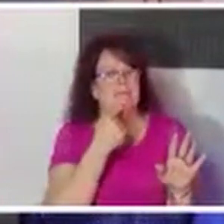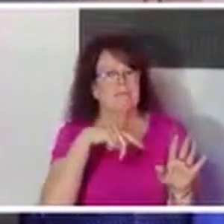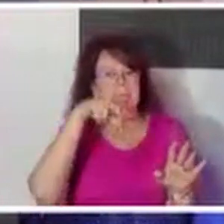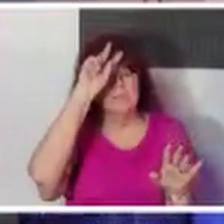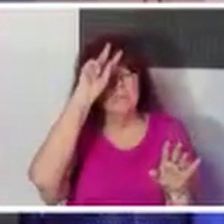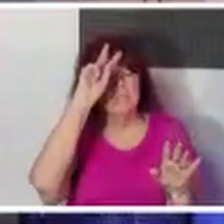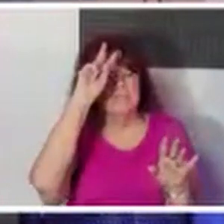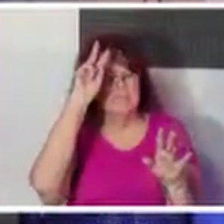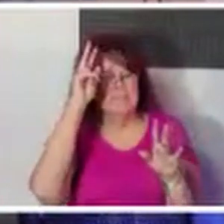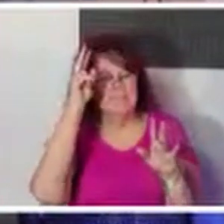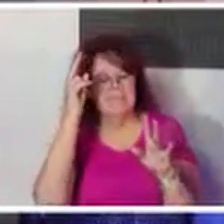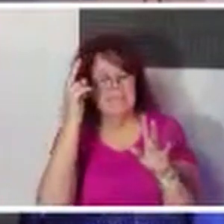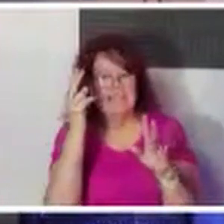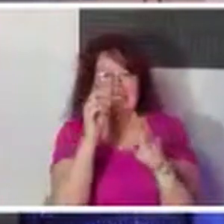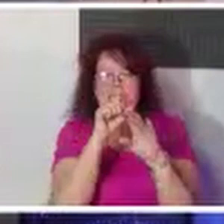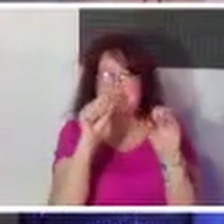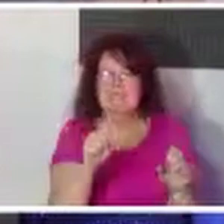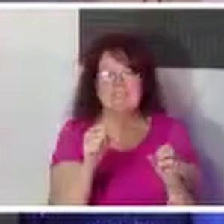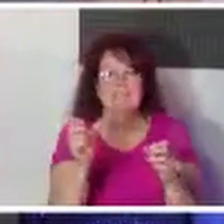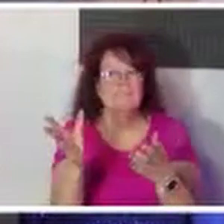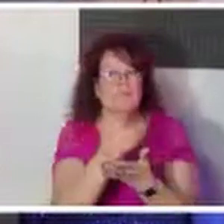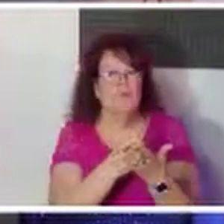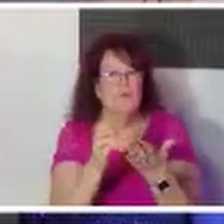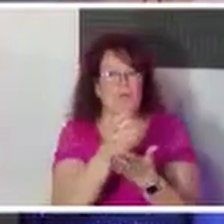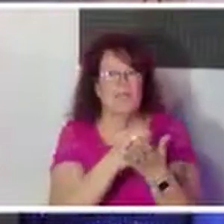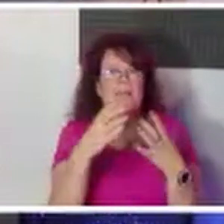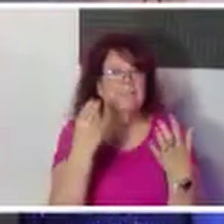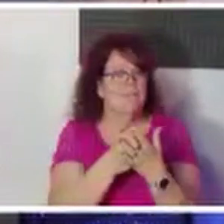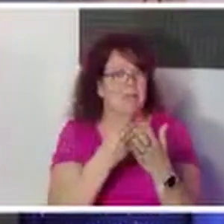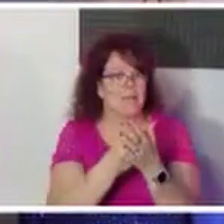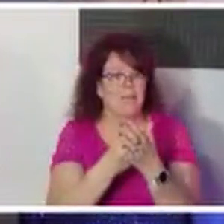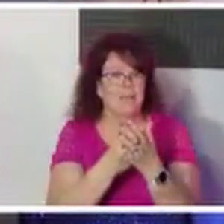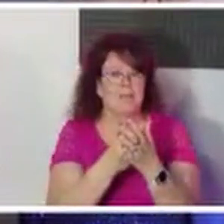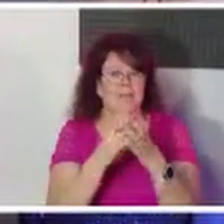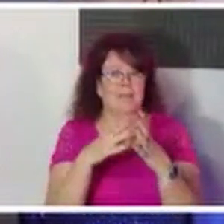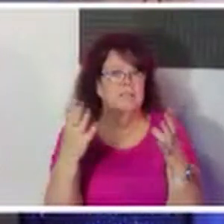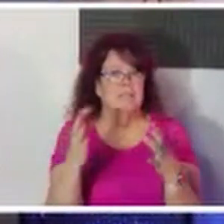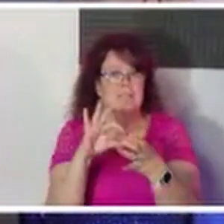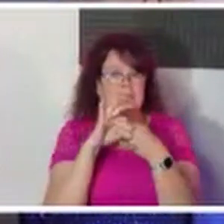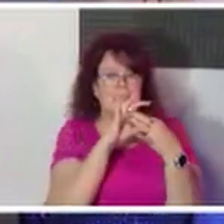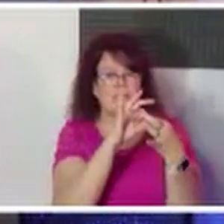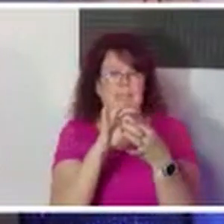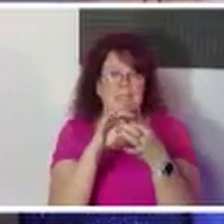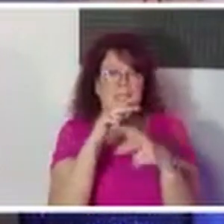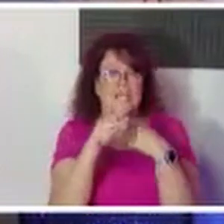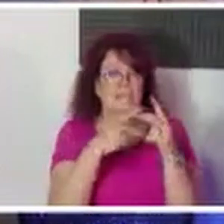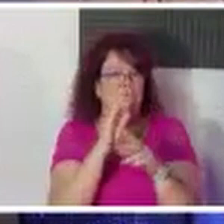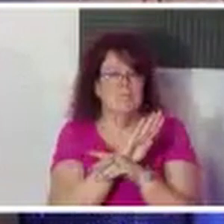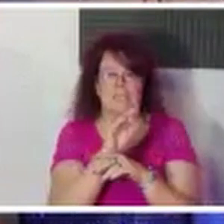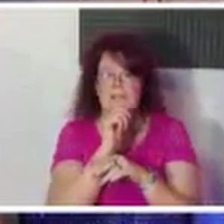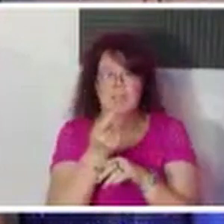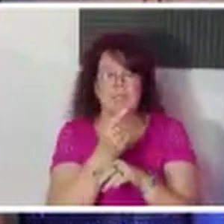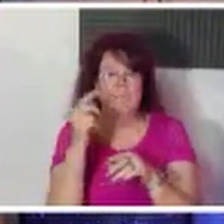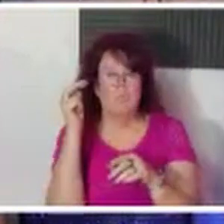incarceral system is making tons of money on all kinds of different ancillary types of businesses, not just